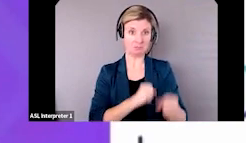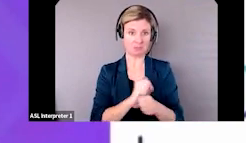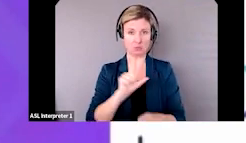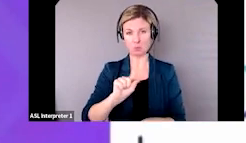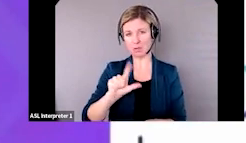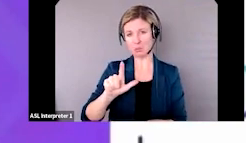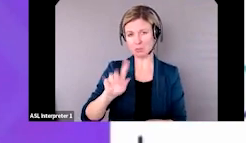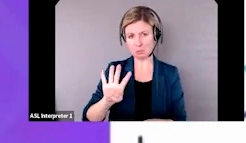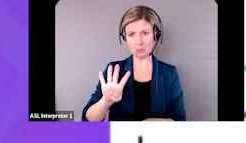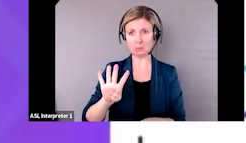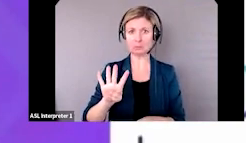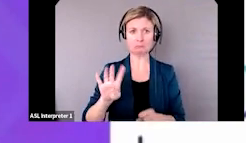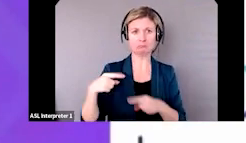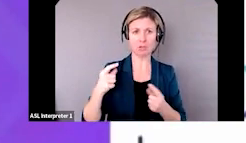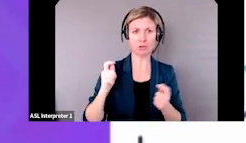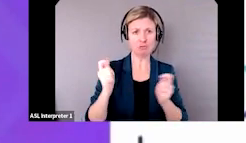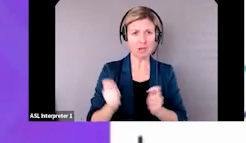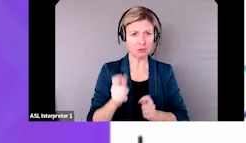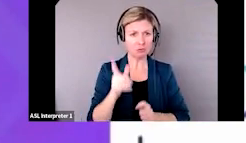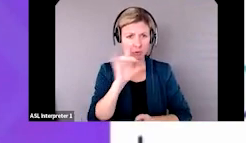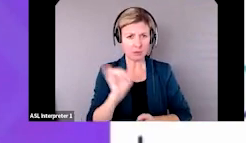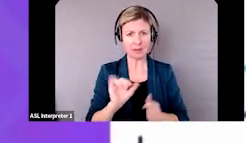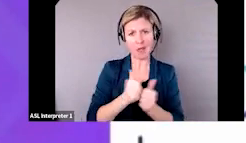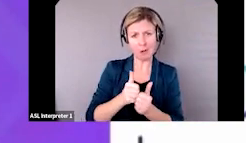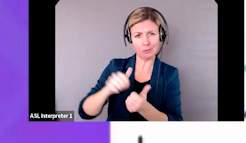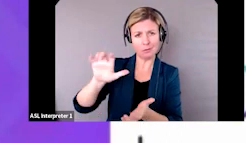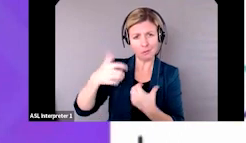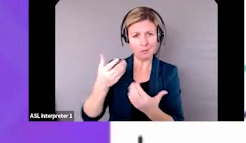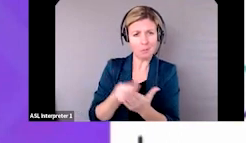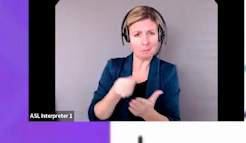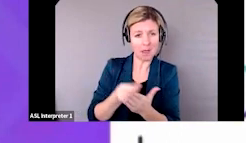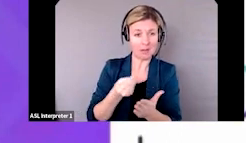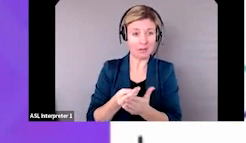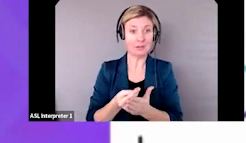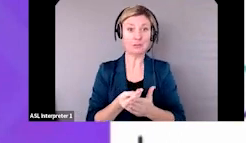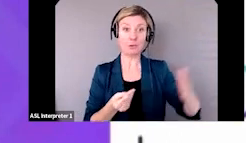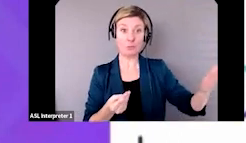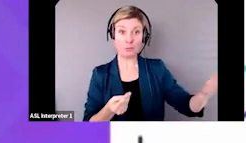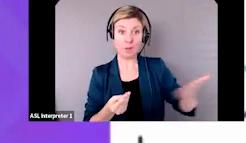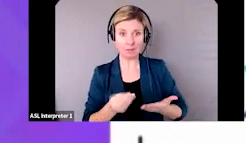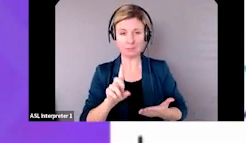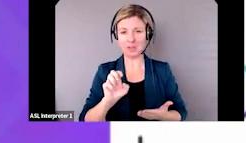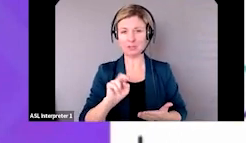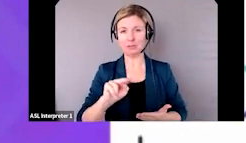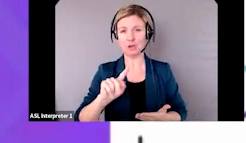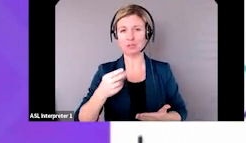Money, with Don Thompson, Boundless Accelerator mentor and Amazon expert.